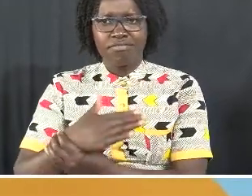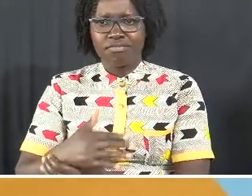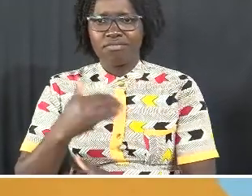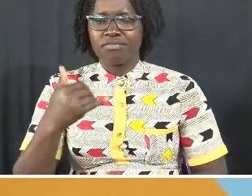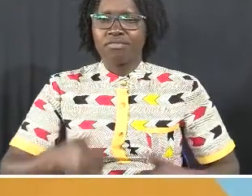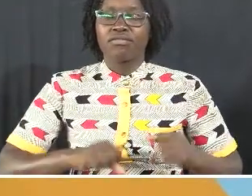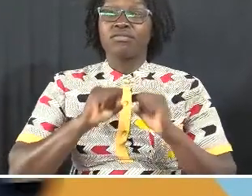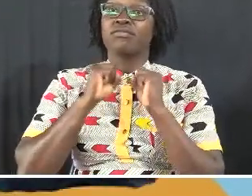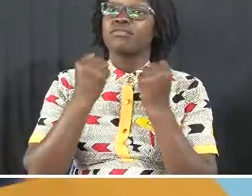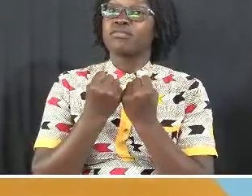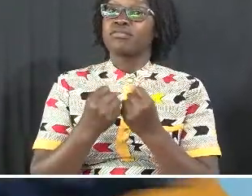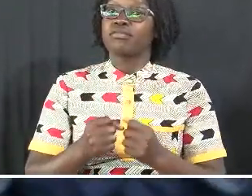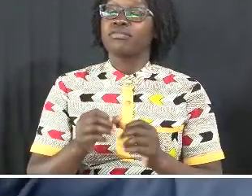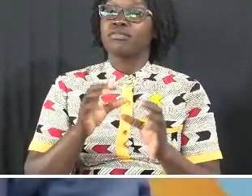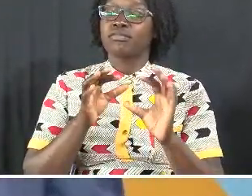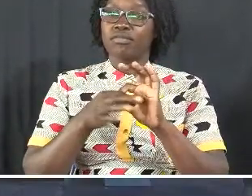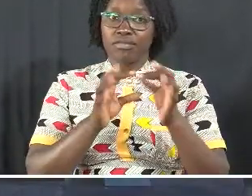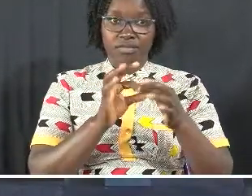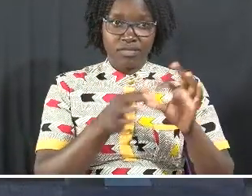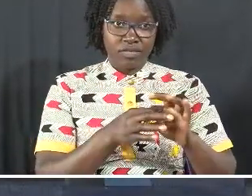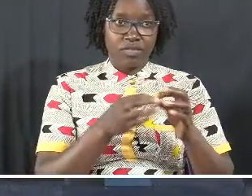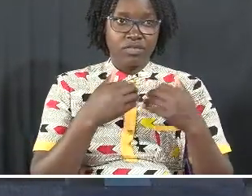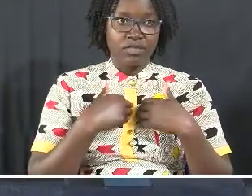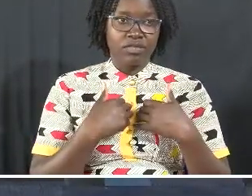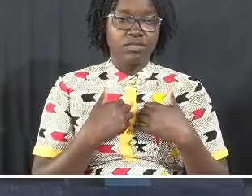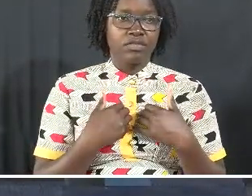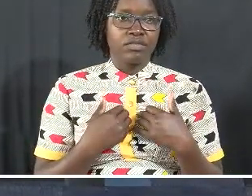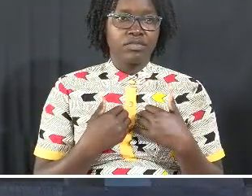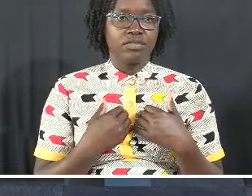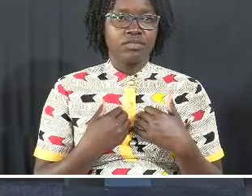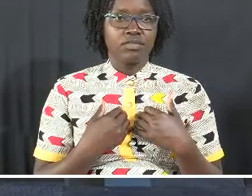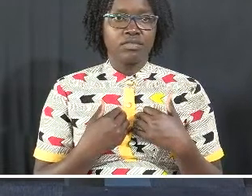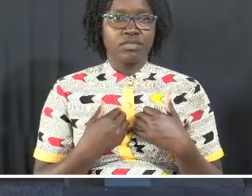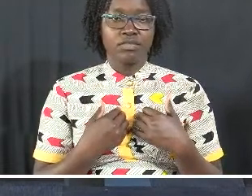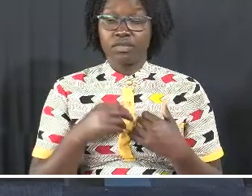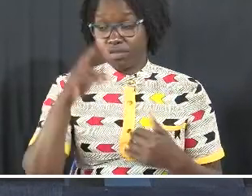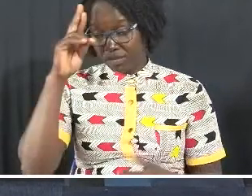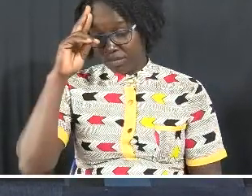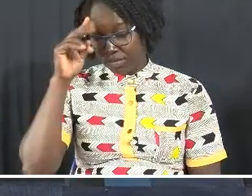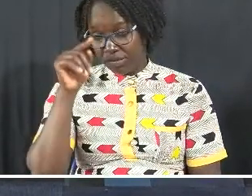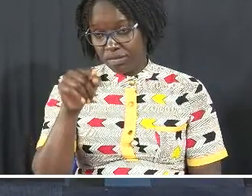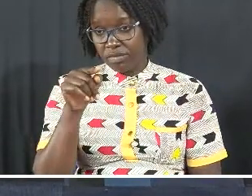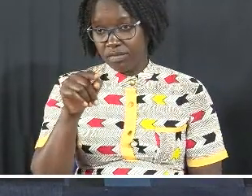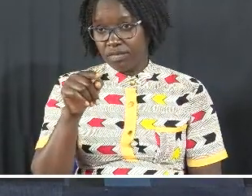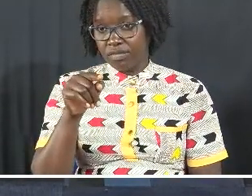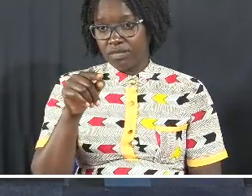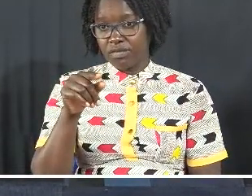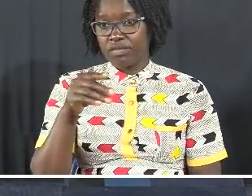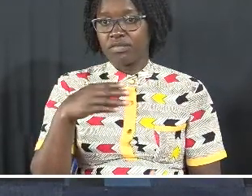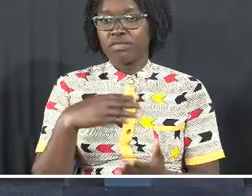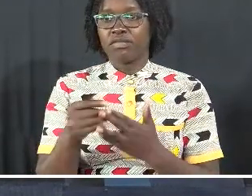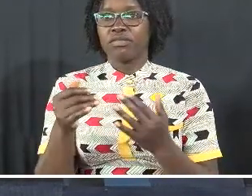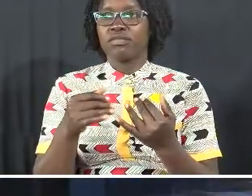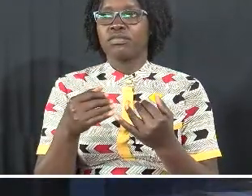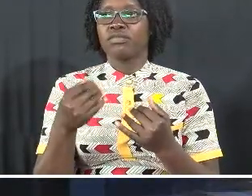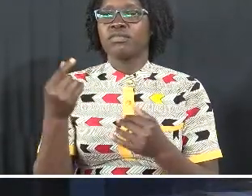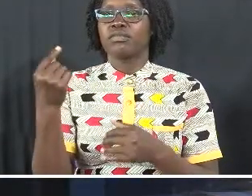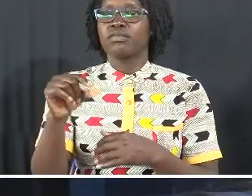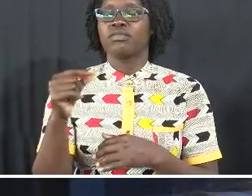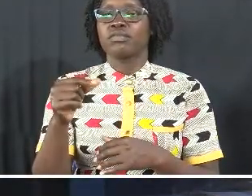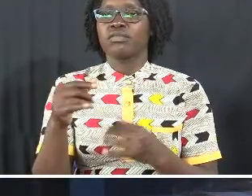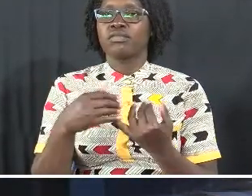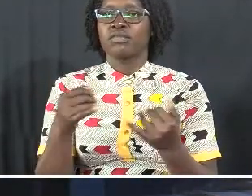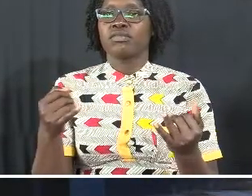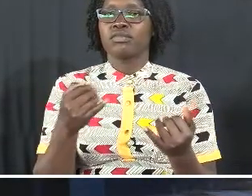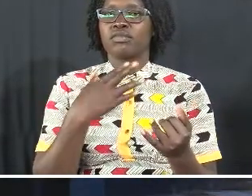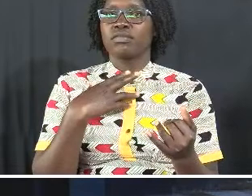their social connections that we normally have. And for that reason, you can buy the vegetables online. Though I want to